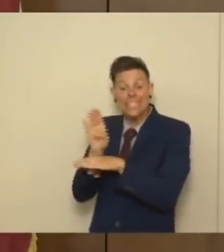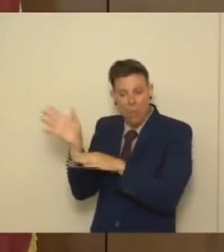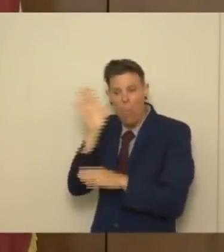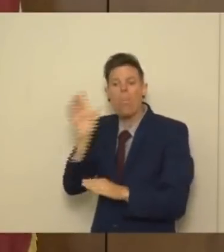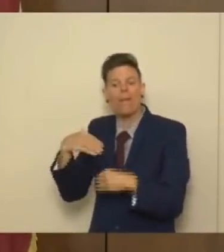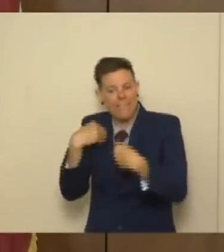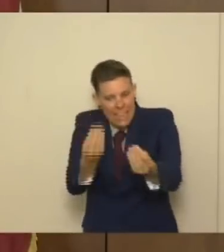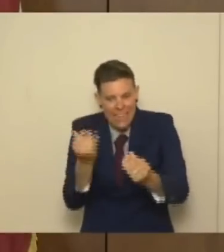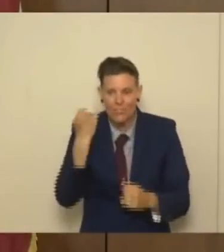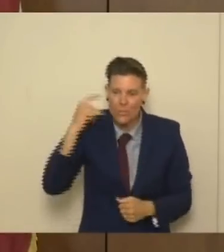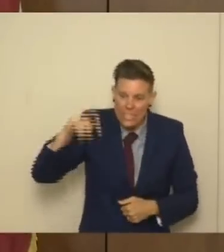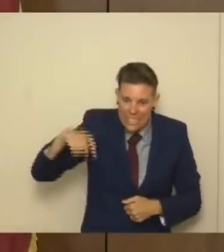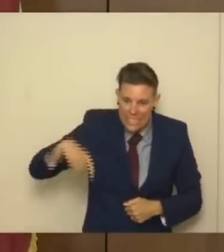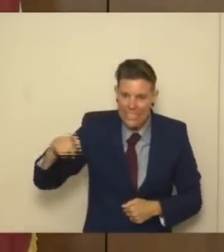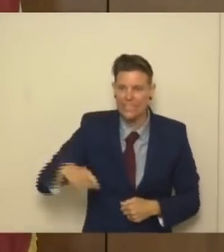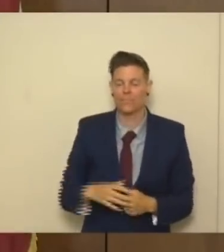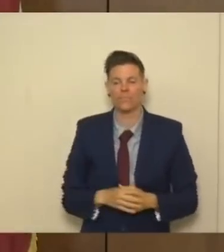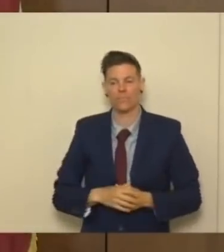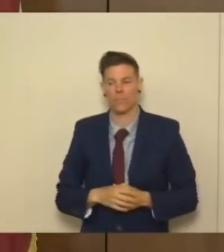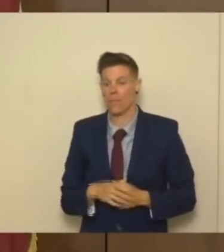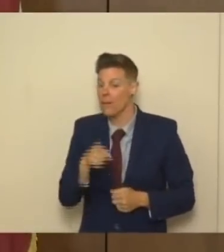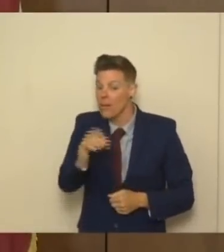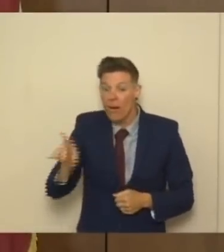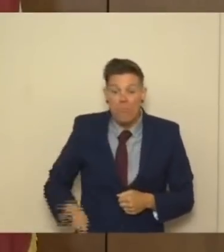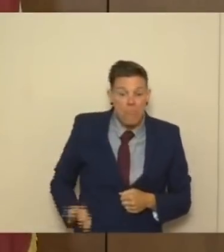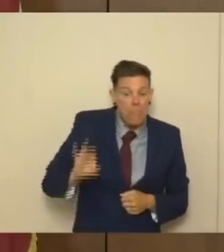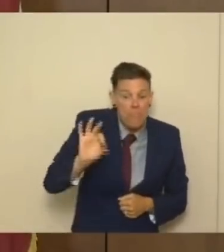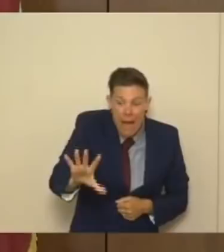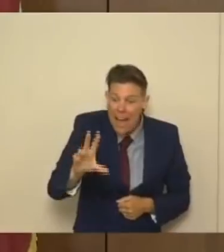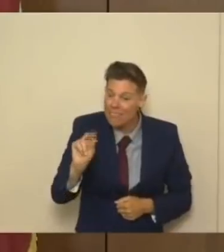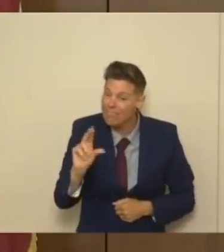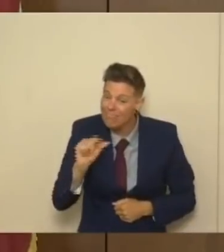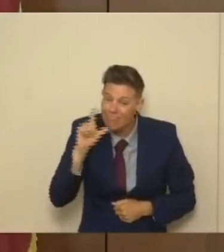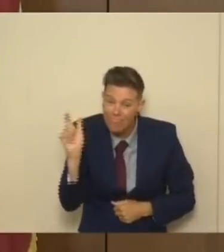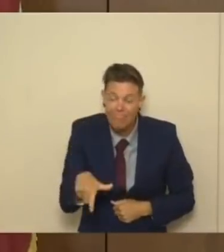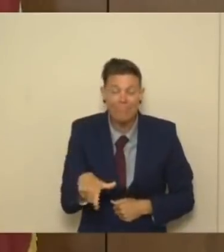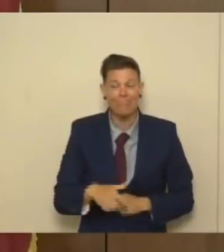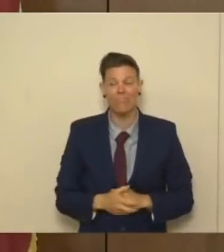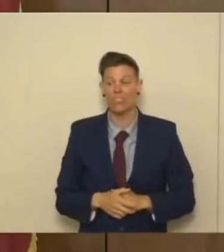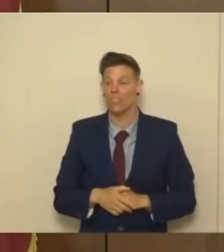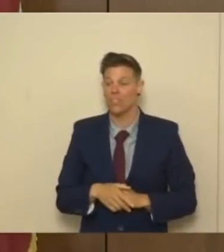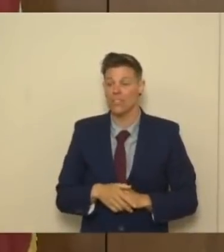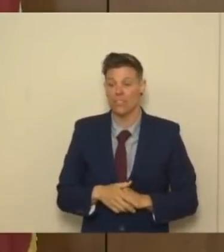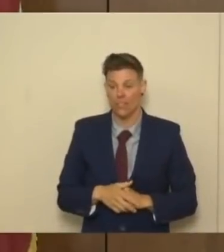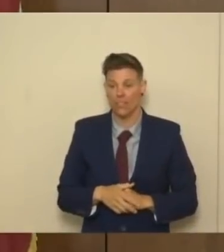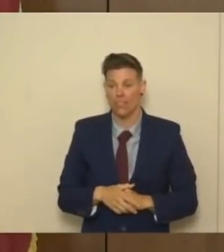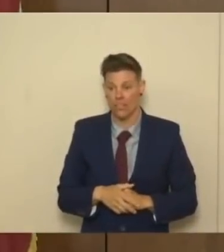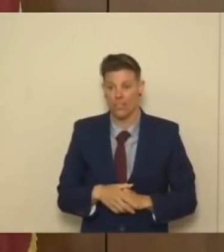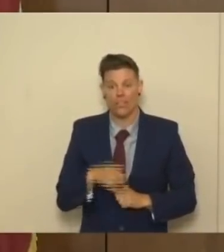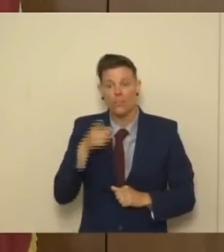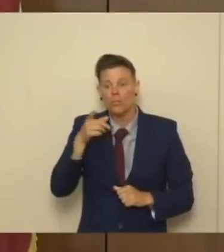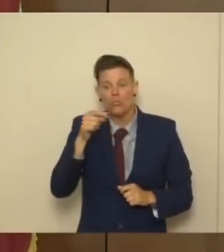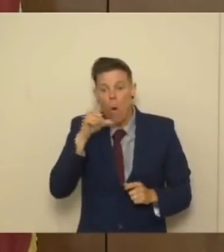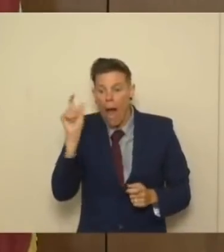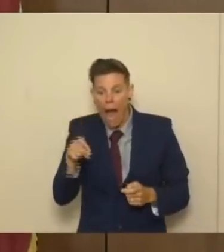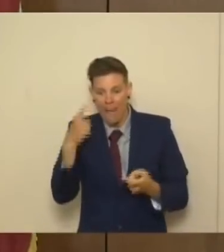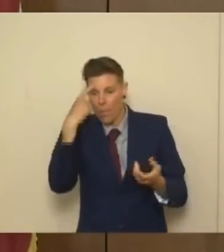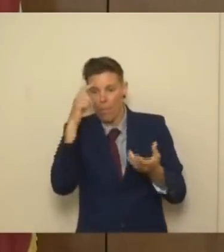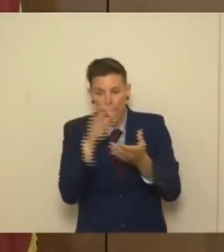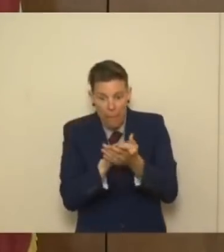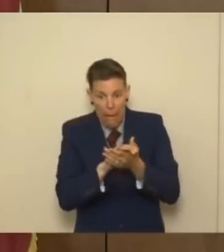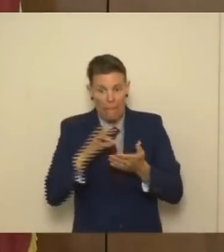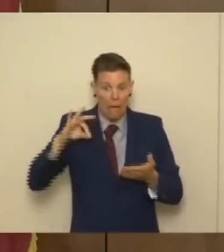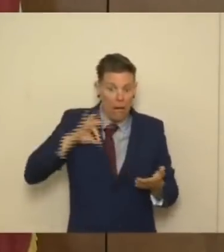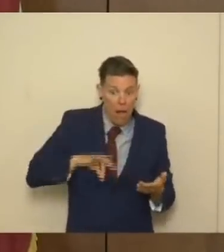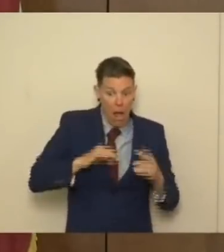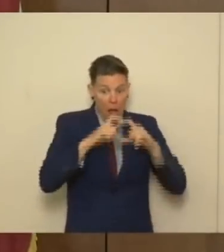you don't even have to agree that they make a difference. You just have to do it so that the people who do believe in the science